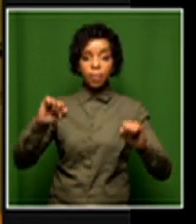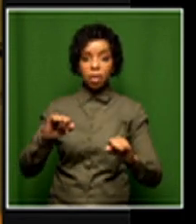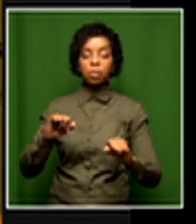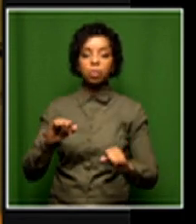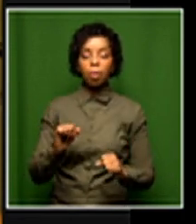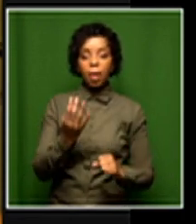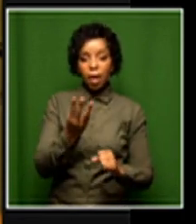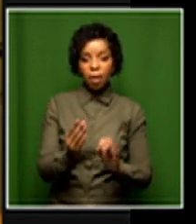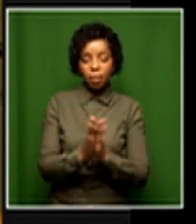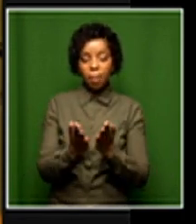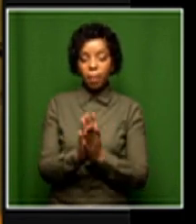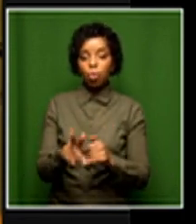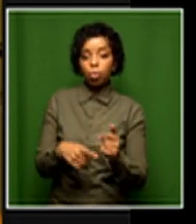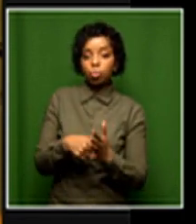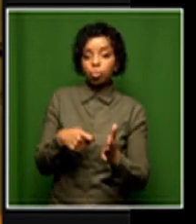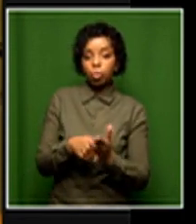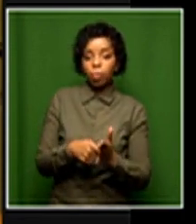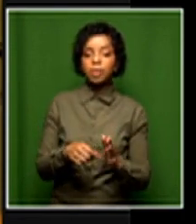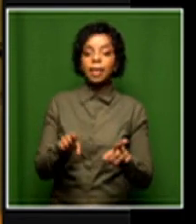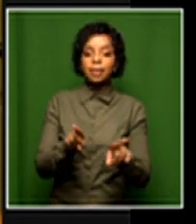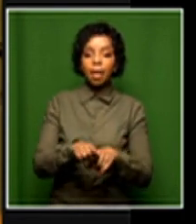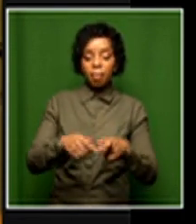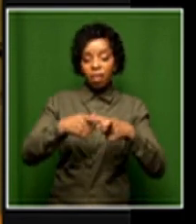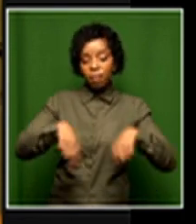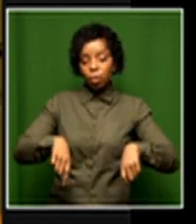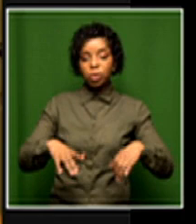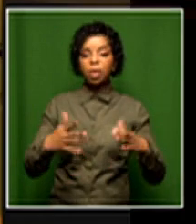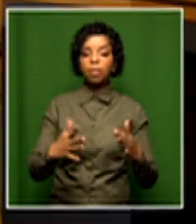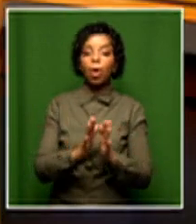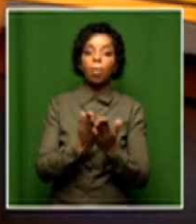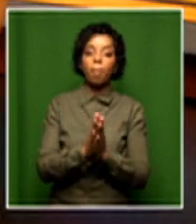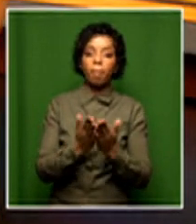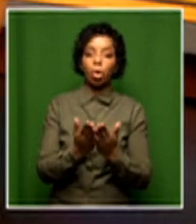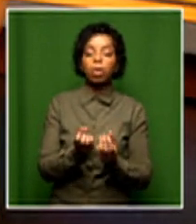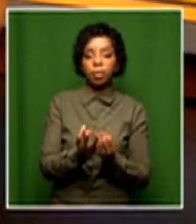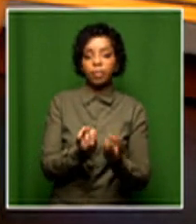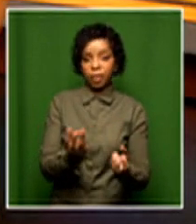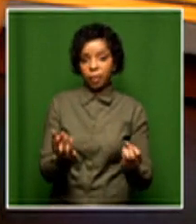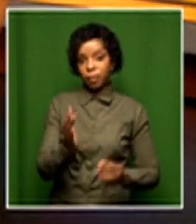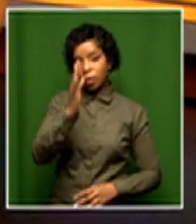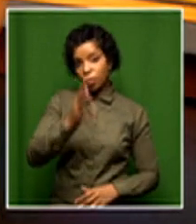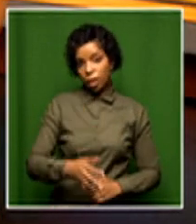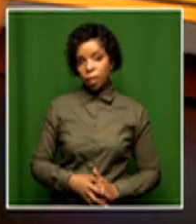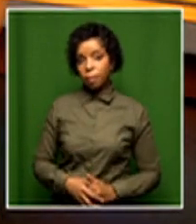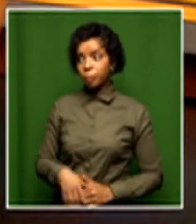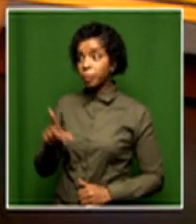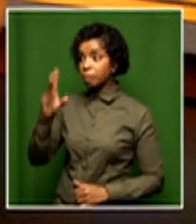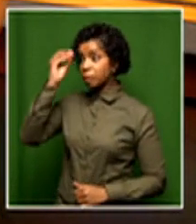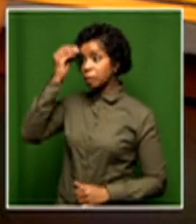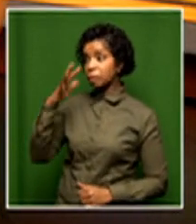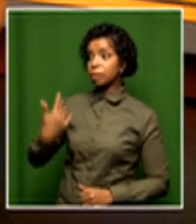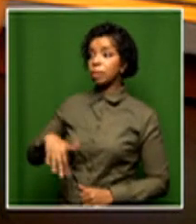book vouchers or textbook vouchers up for grabs. Wow, that is very, very attractive. Thank you so much for chatting to us. And when's the deadline?